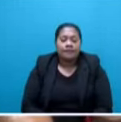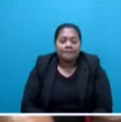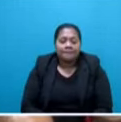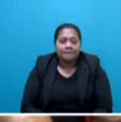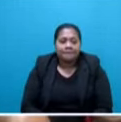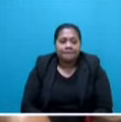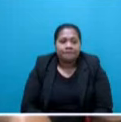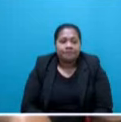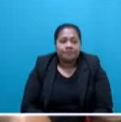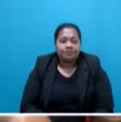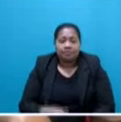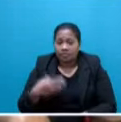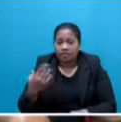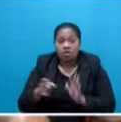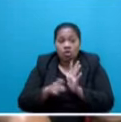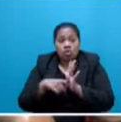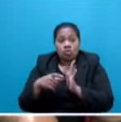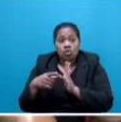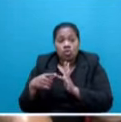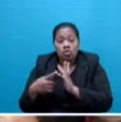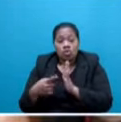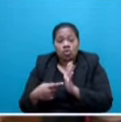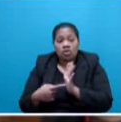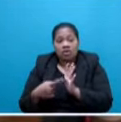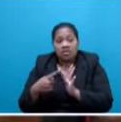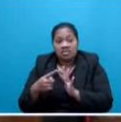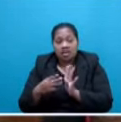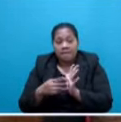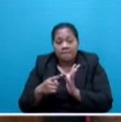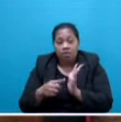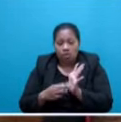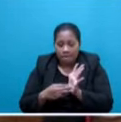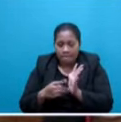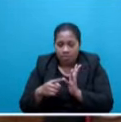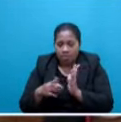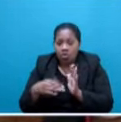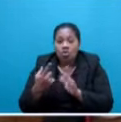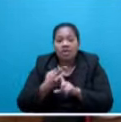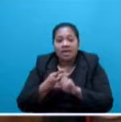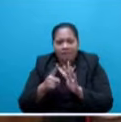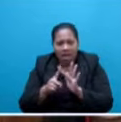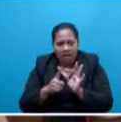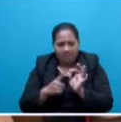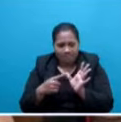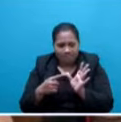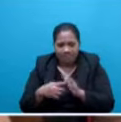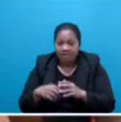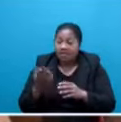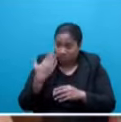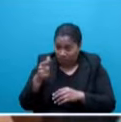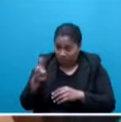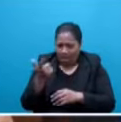Kepa. My lecturer, she corrected me while I was a student. Today I have a turn to correct her.